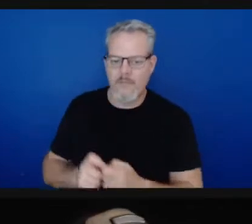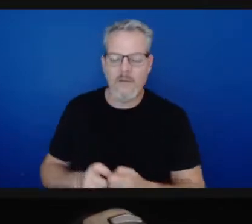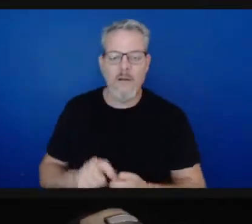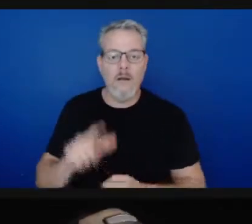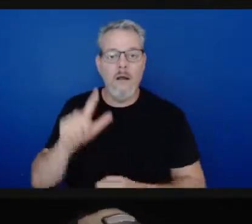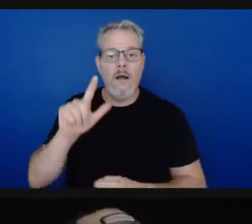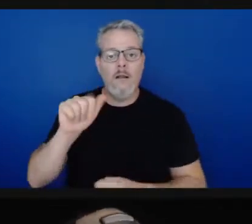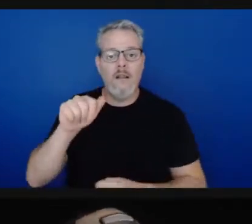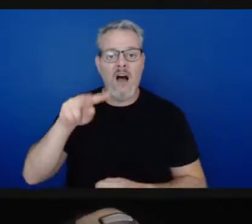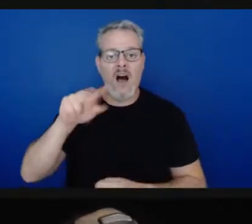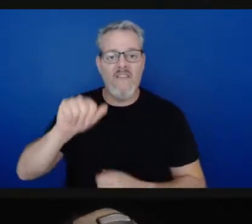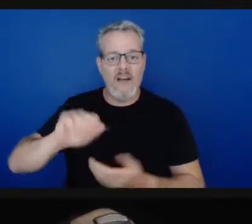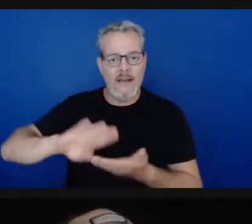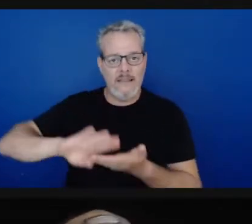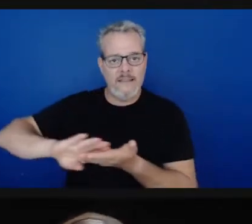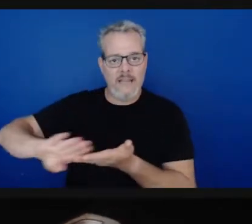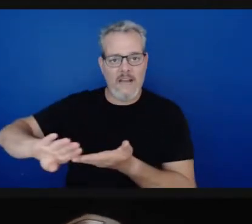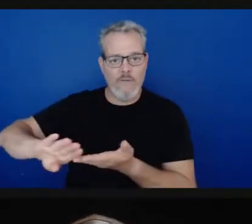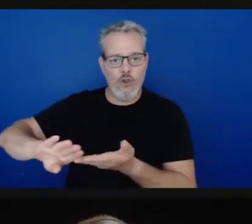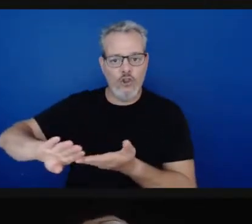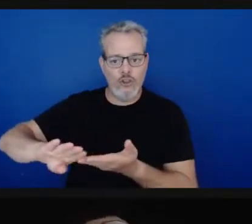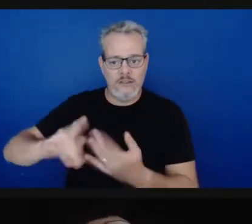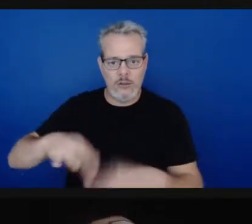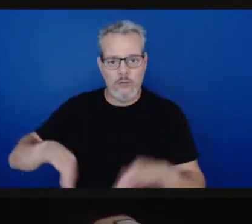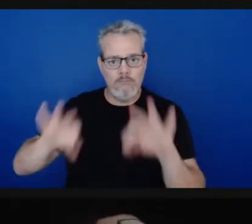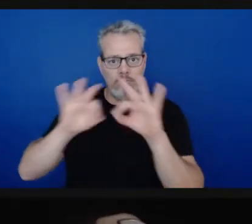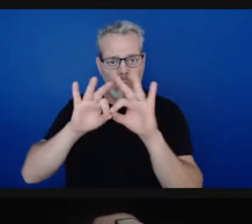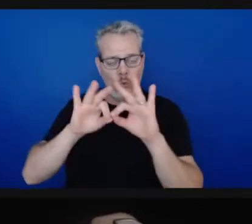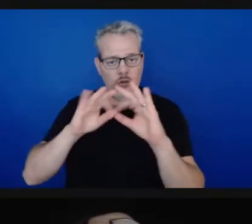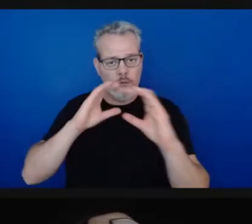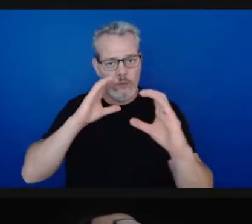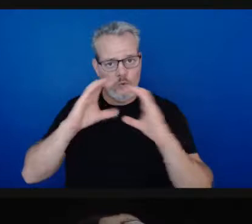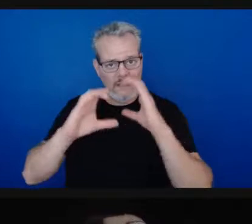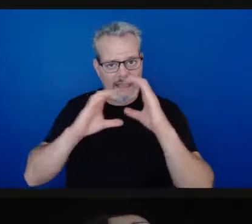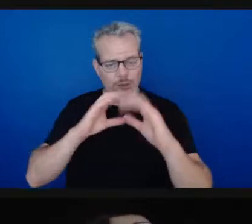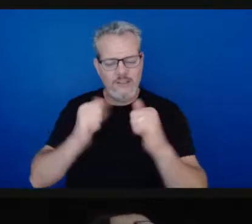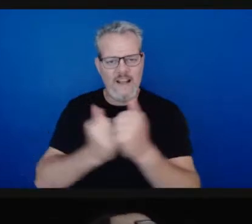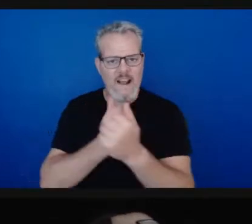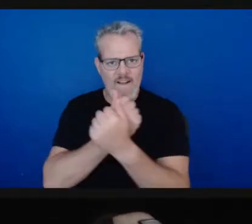issue there. Communication, how important communication was to everything, right?